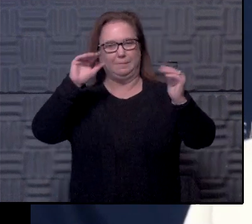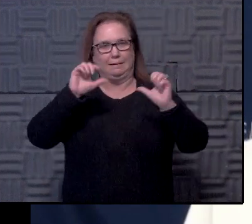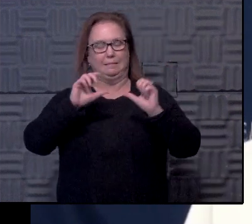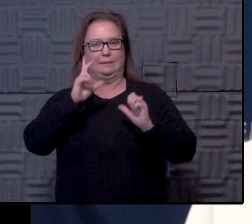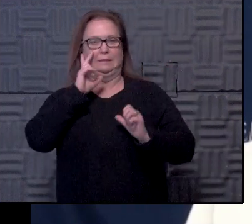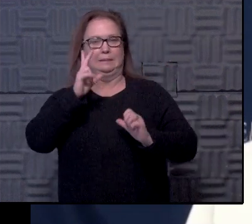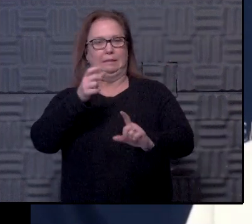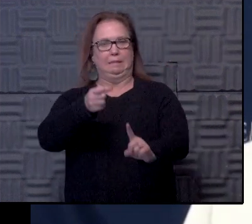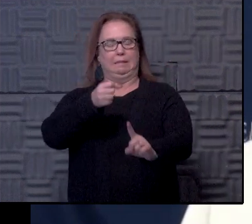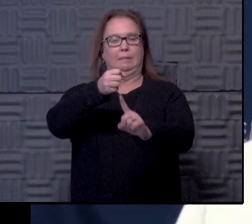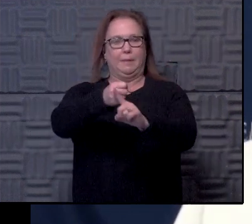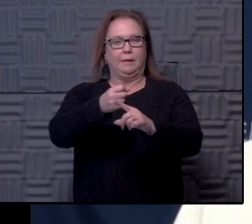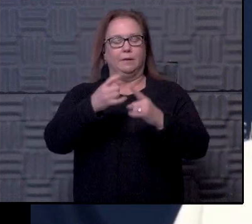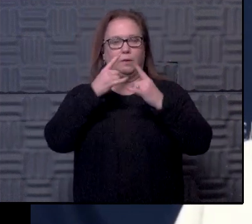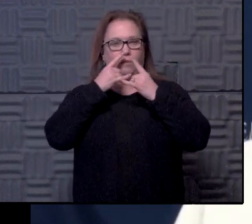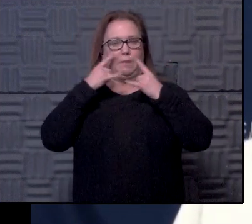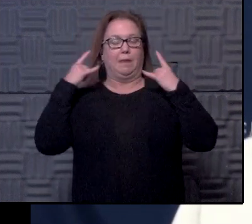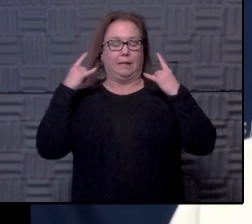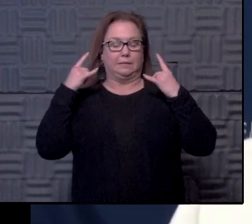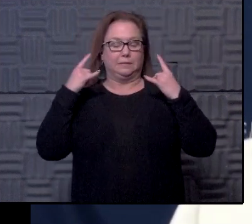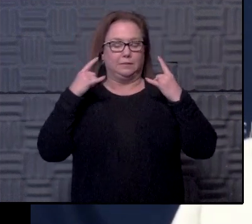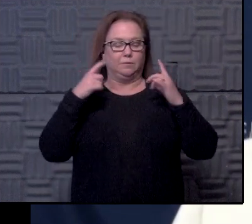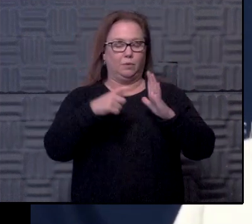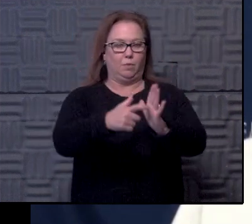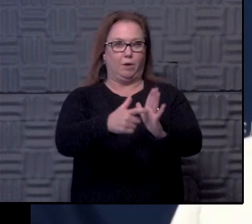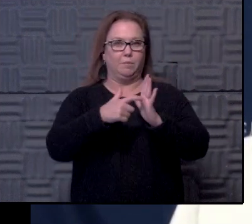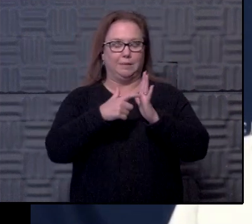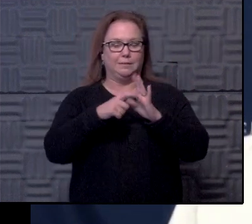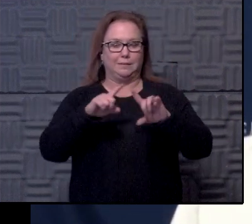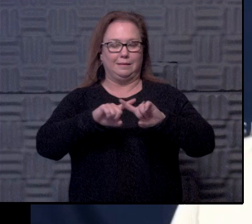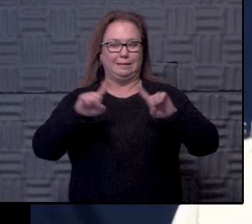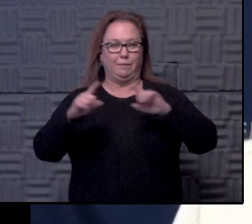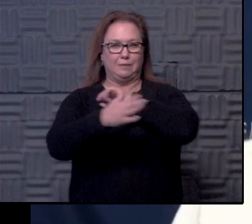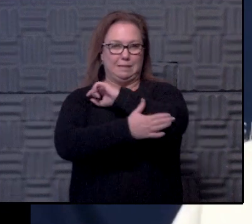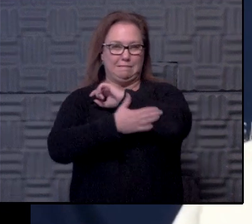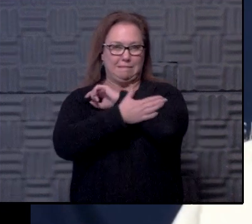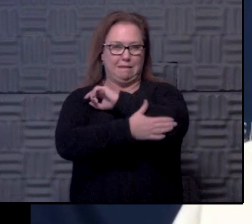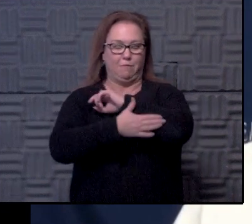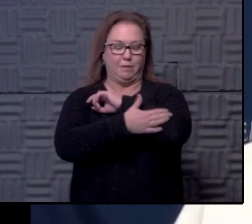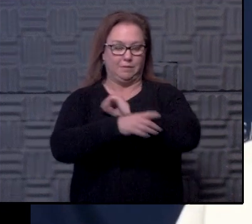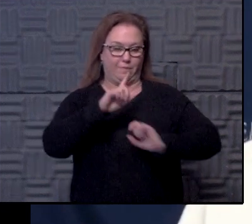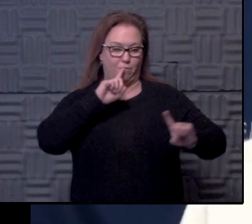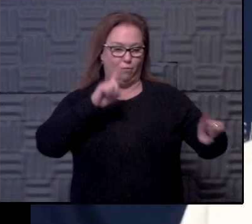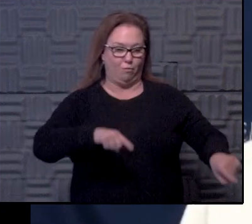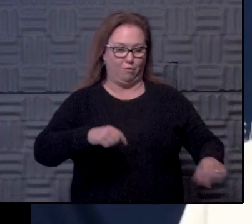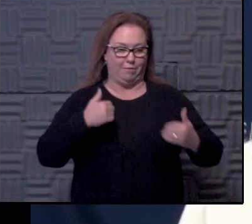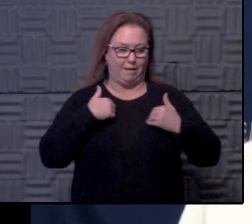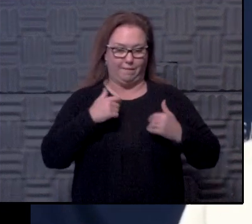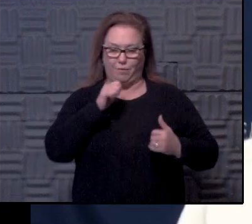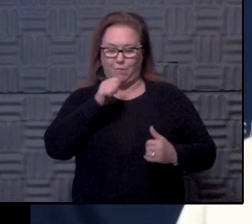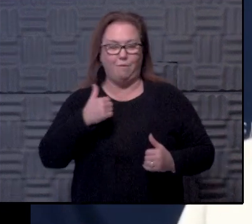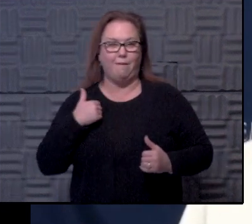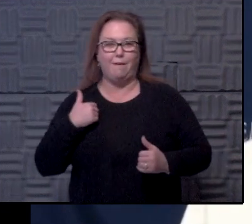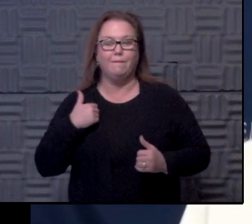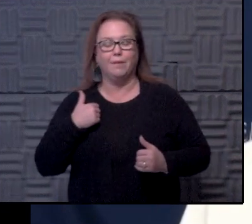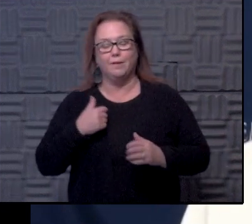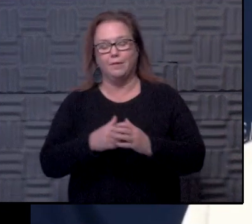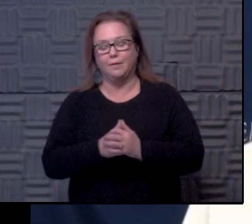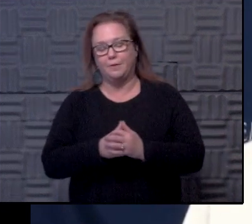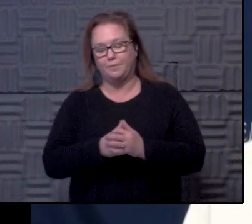see that impact when there are differences between counties as far as if you have an order or don't have an order, and those that